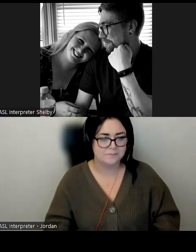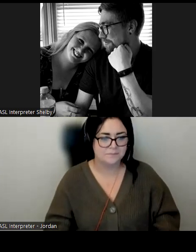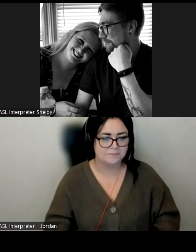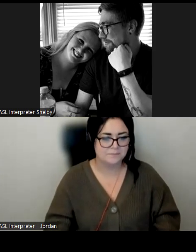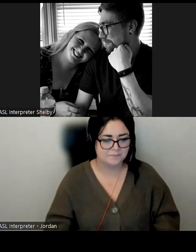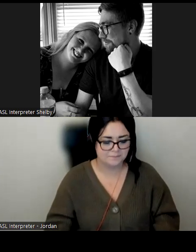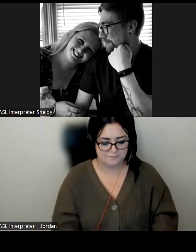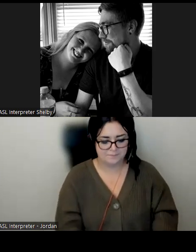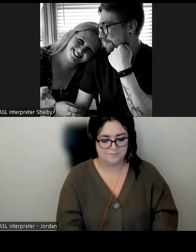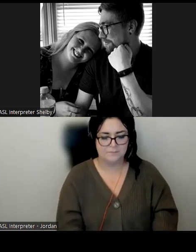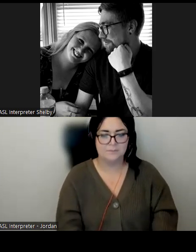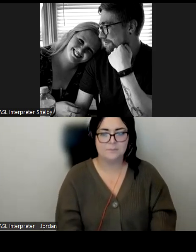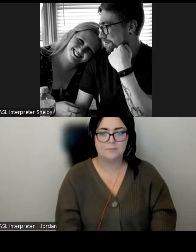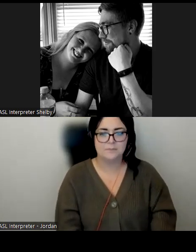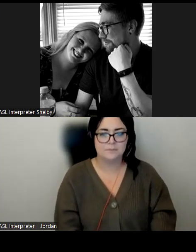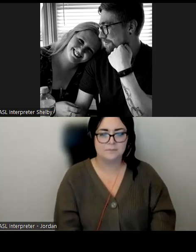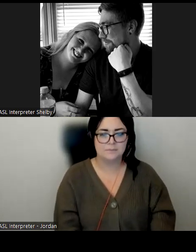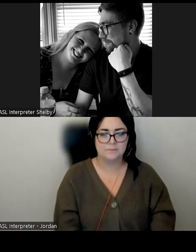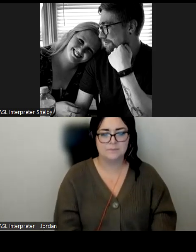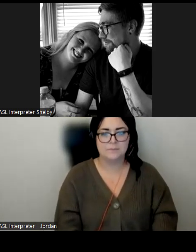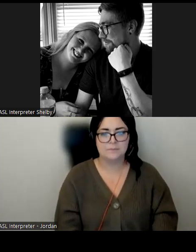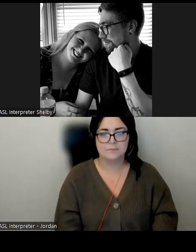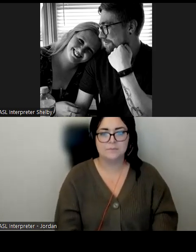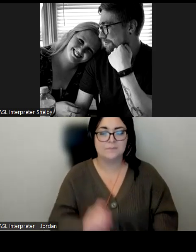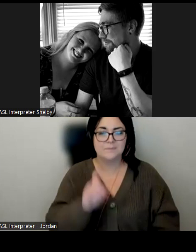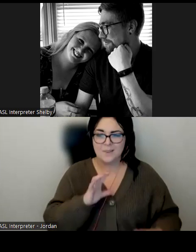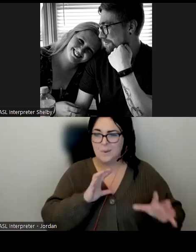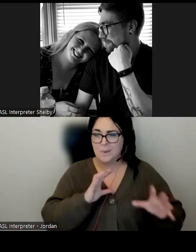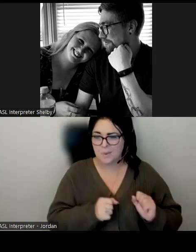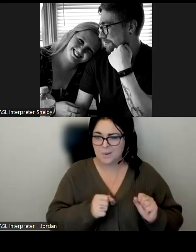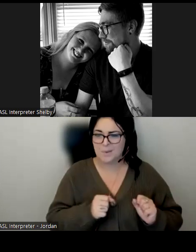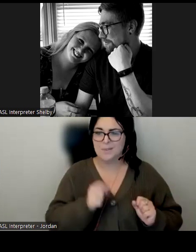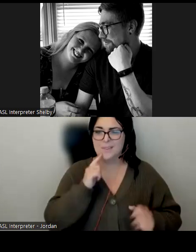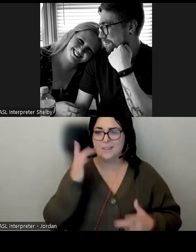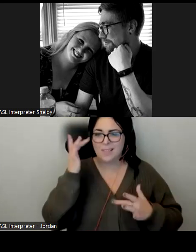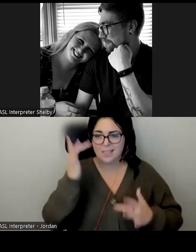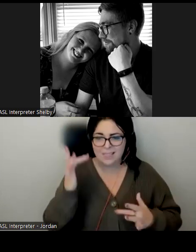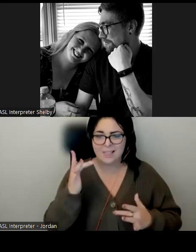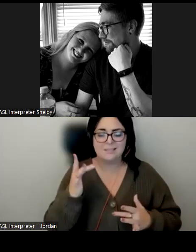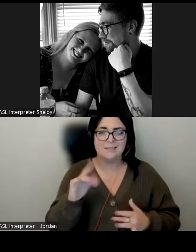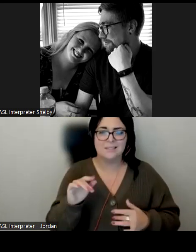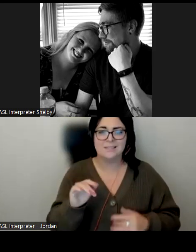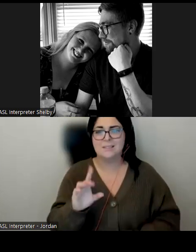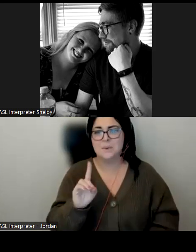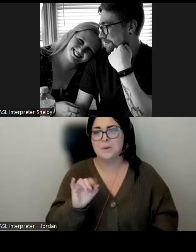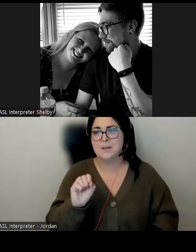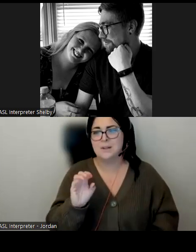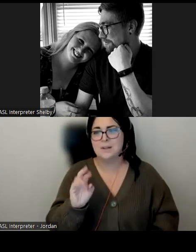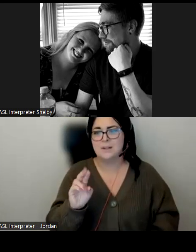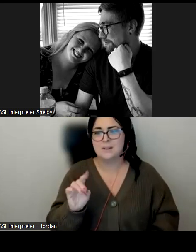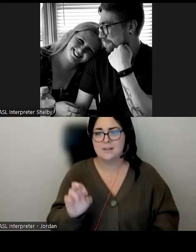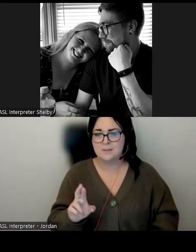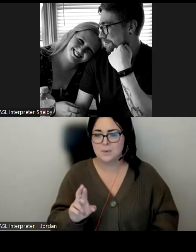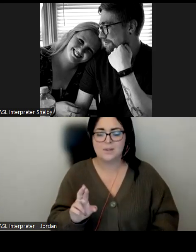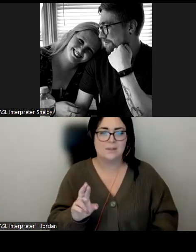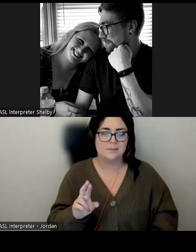So grief is not a disorder. It's not a disease. It's not a sign of